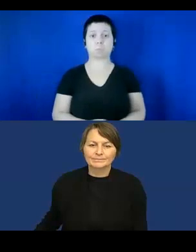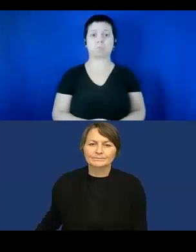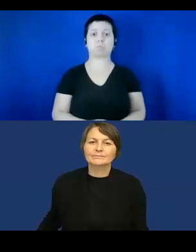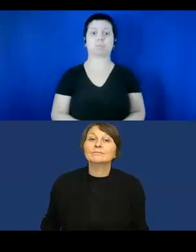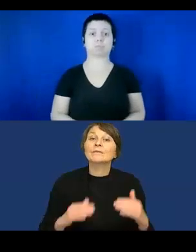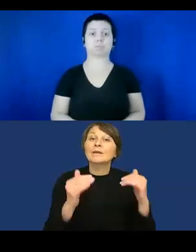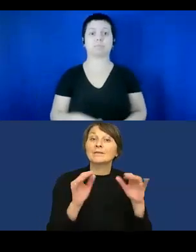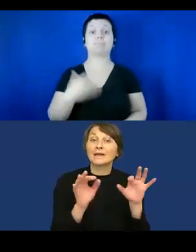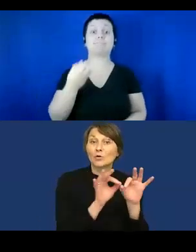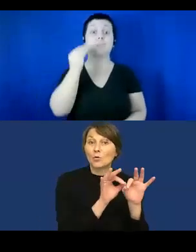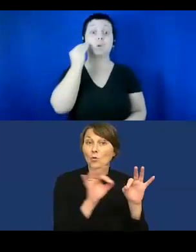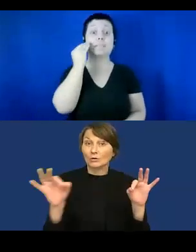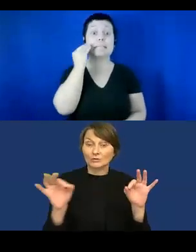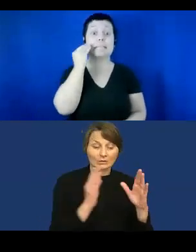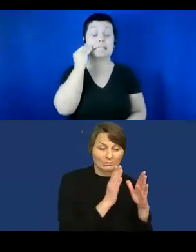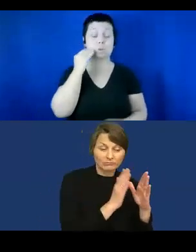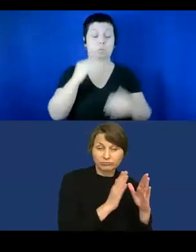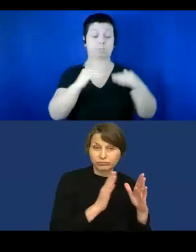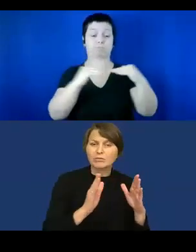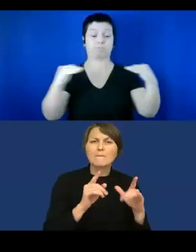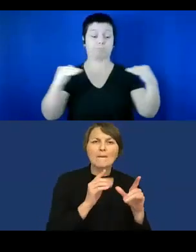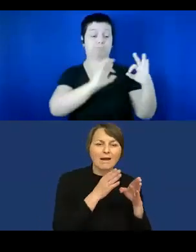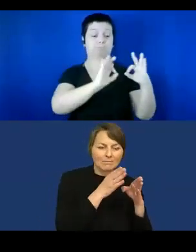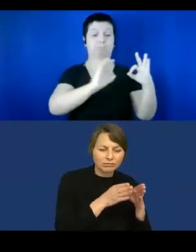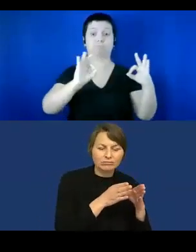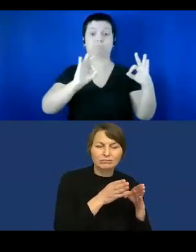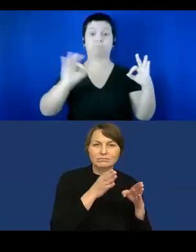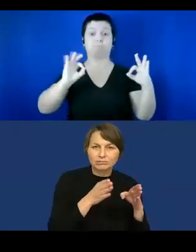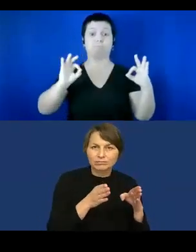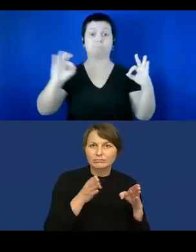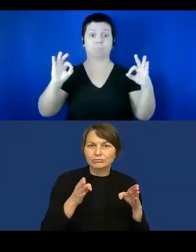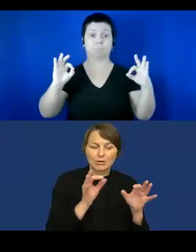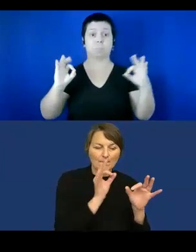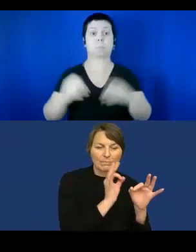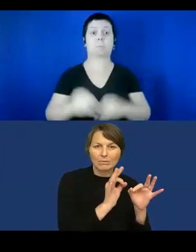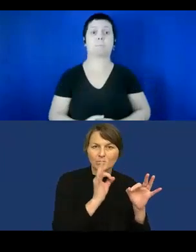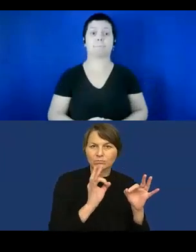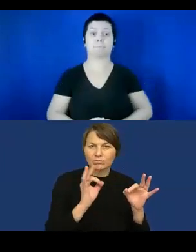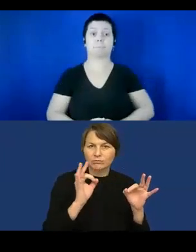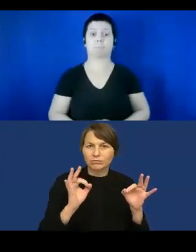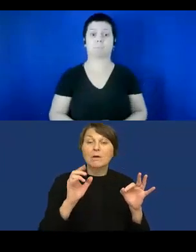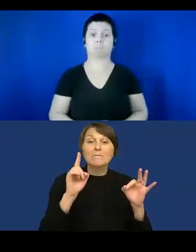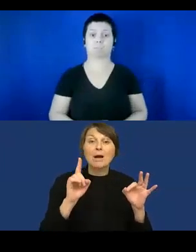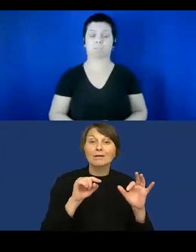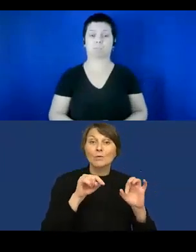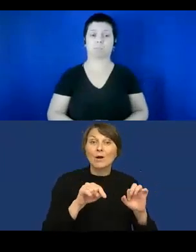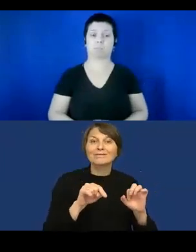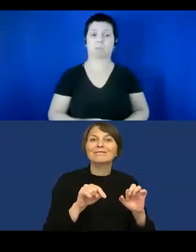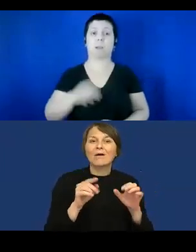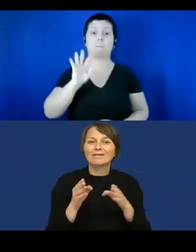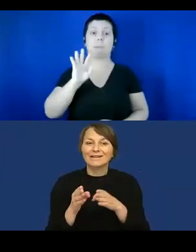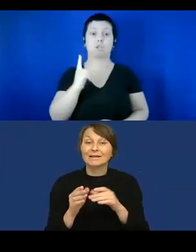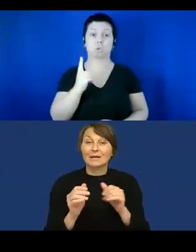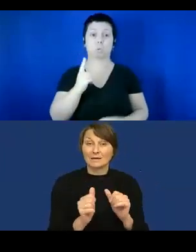by vibrating the motor sequentially, but now one of the motors was always positioned on the other side of the